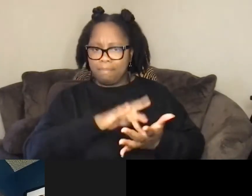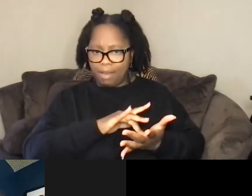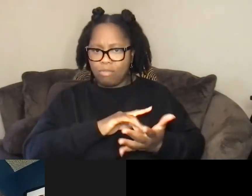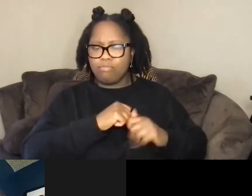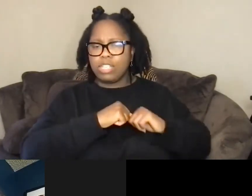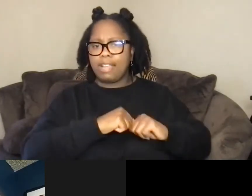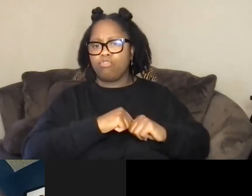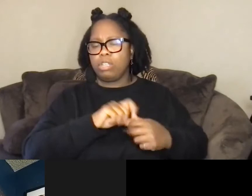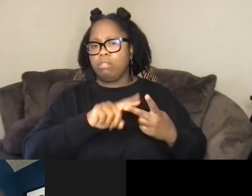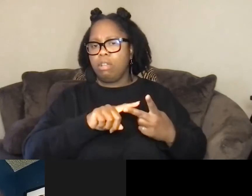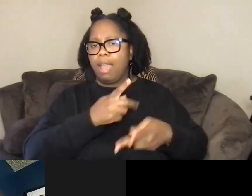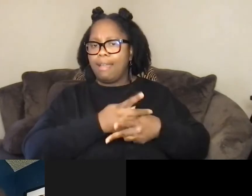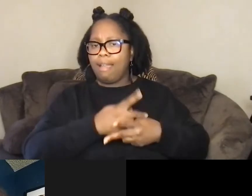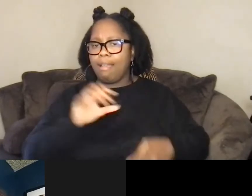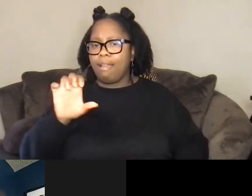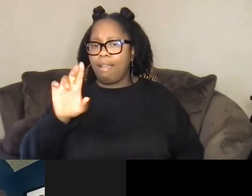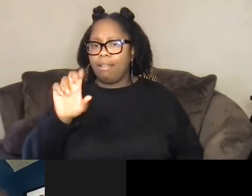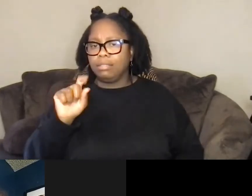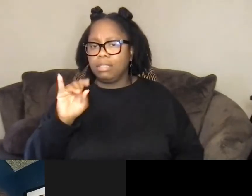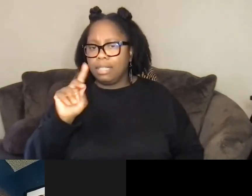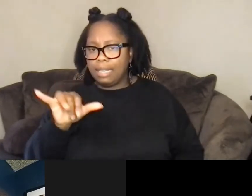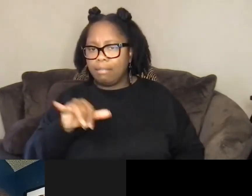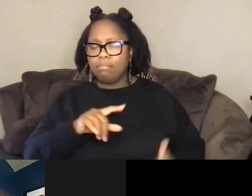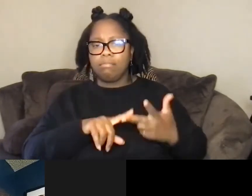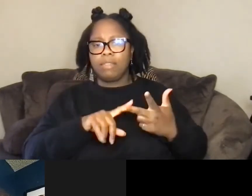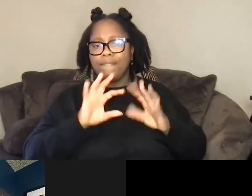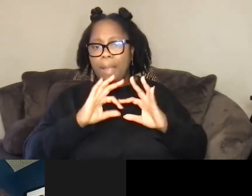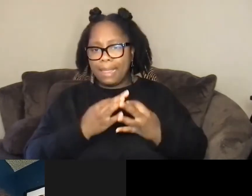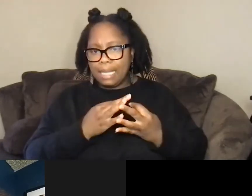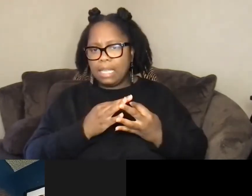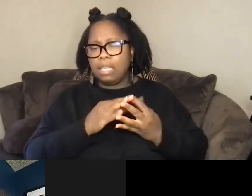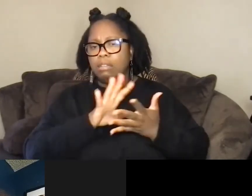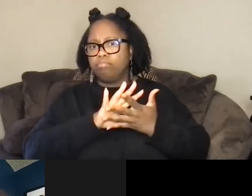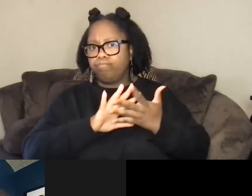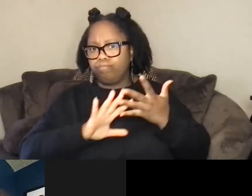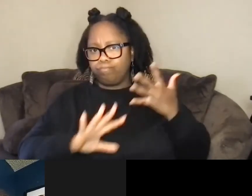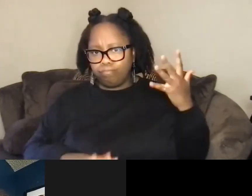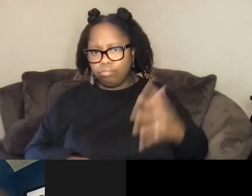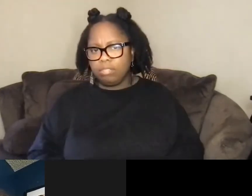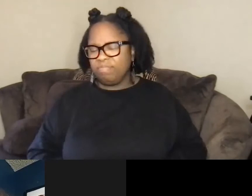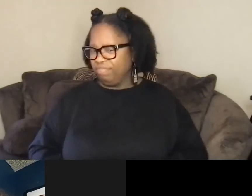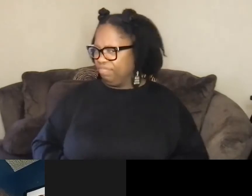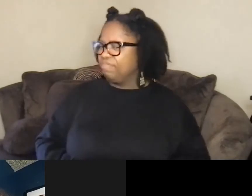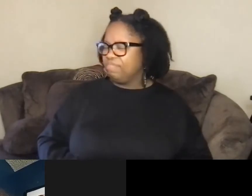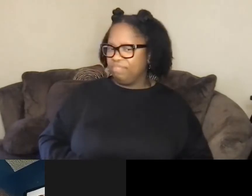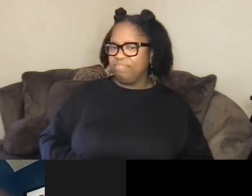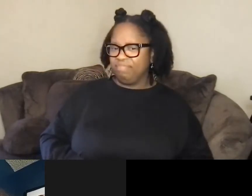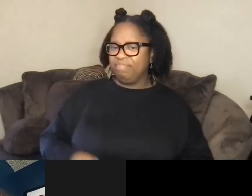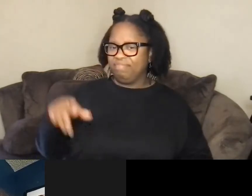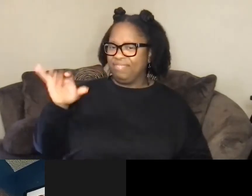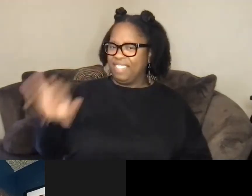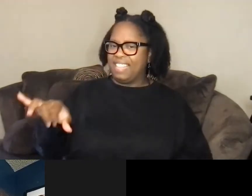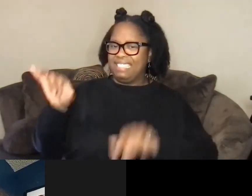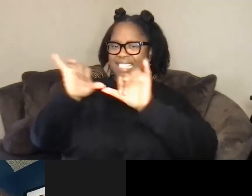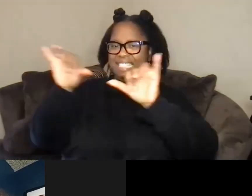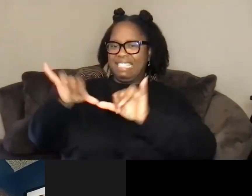need custody protections, family protections, lots of other protections. Right. This is like part of that systemic discrimination. This